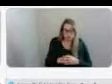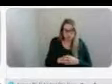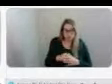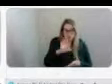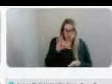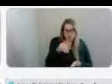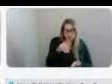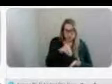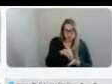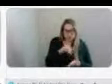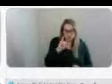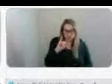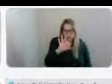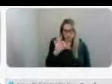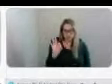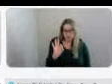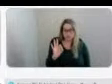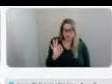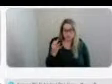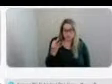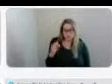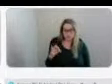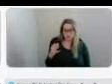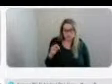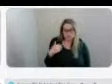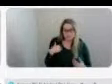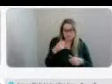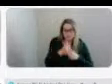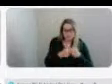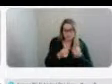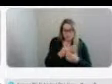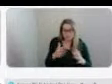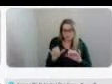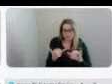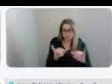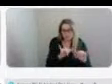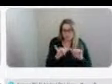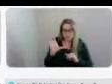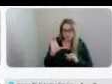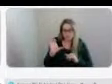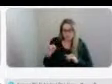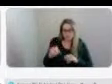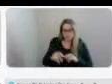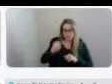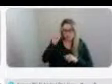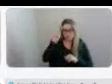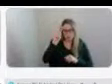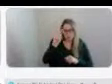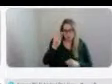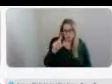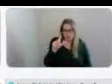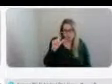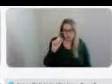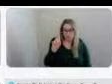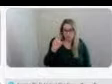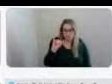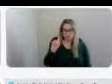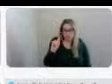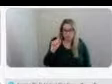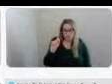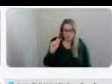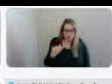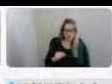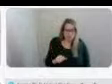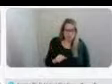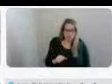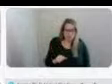i-19 corridor we have everything in common with communities of interest north of the rita and down